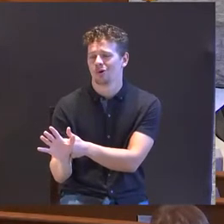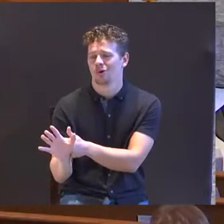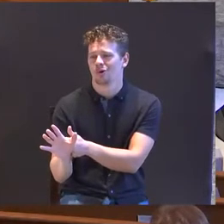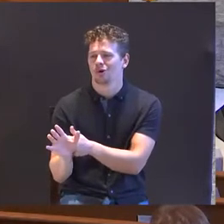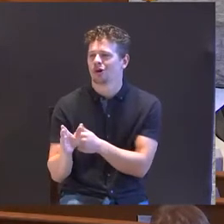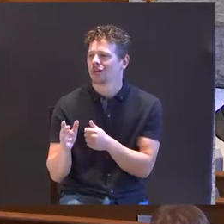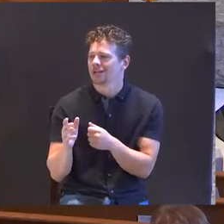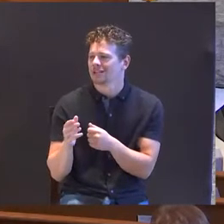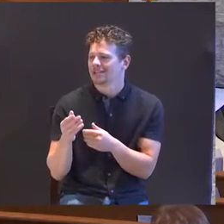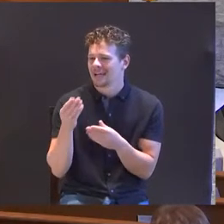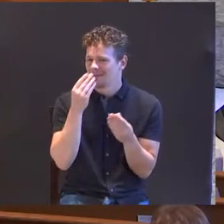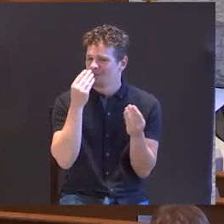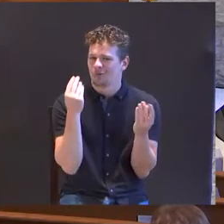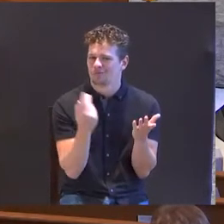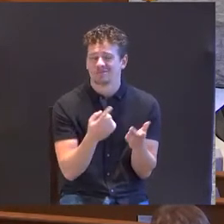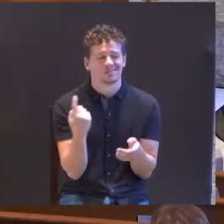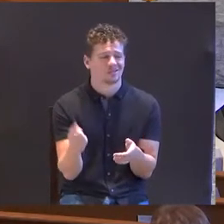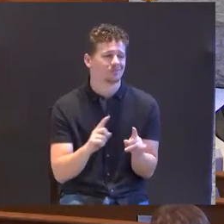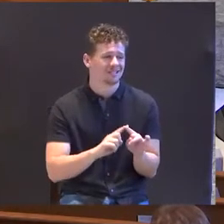in your life.